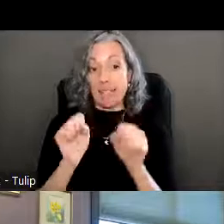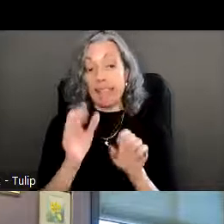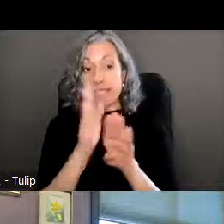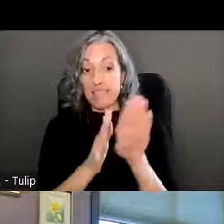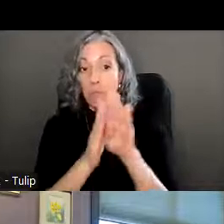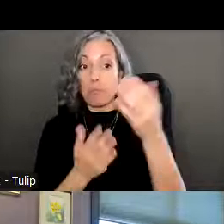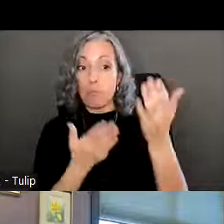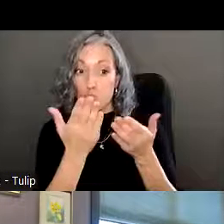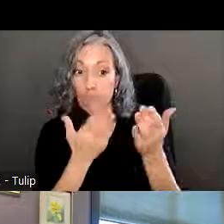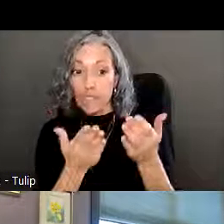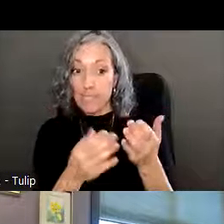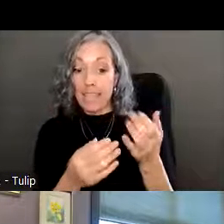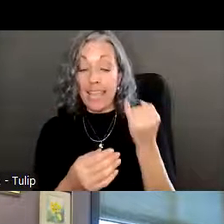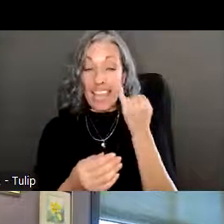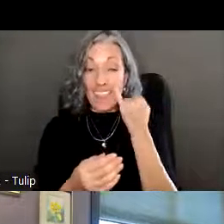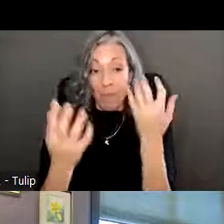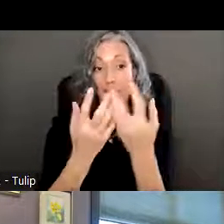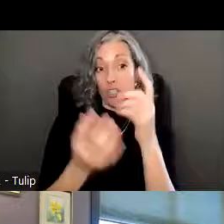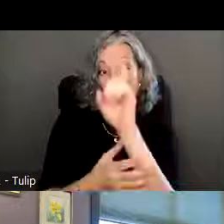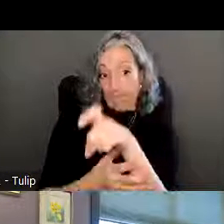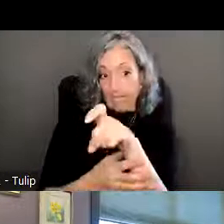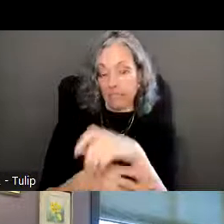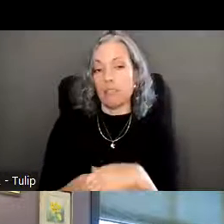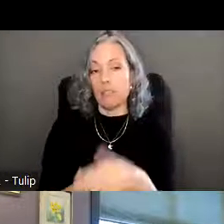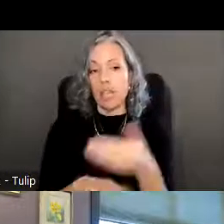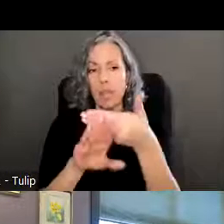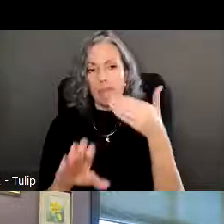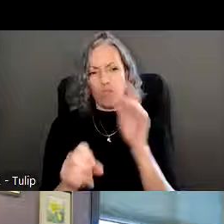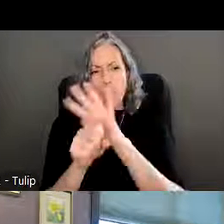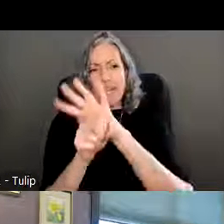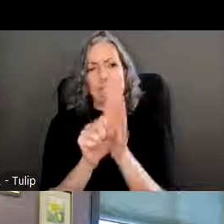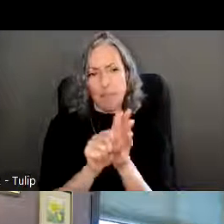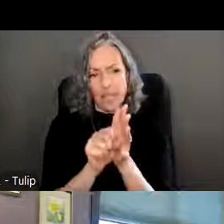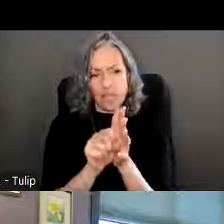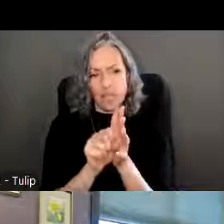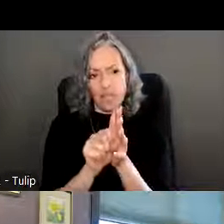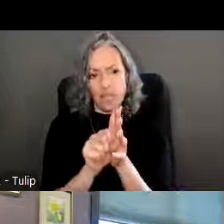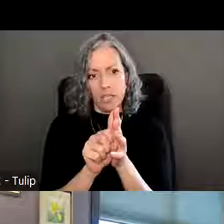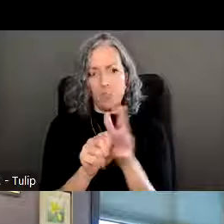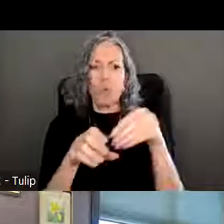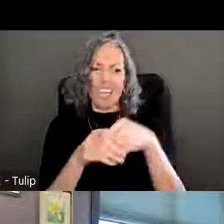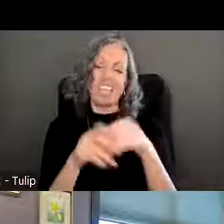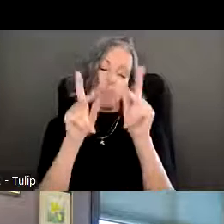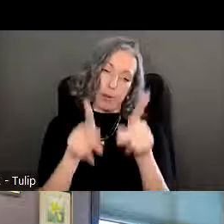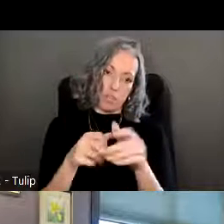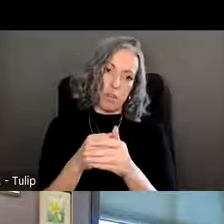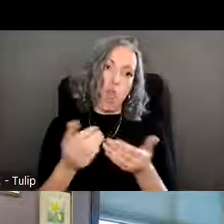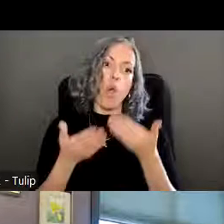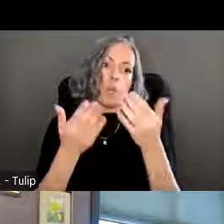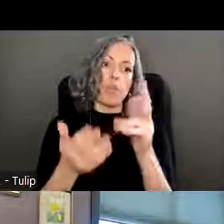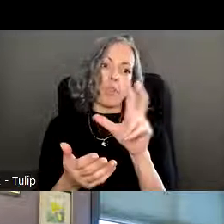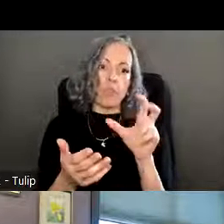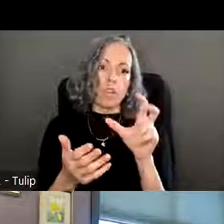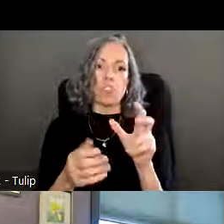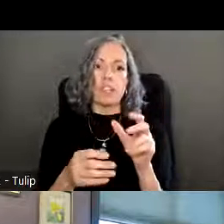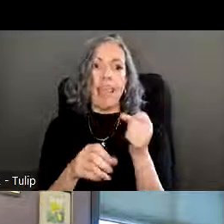services based on the need. So prior to the pandemic, when we were coming in person, we offered about 300 family consultations